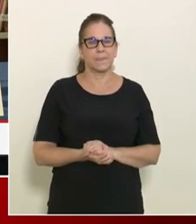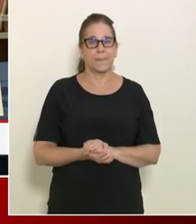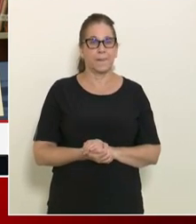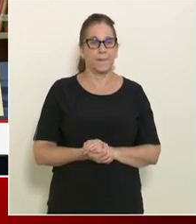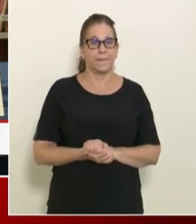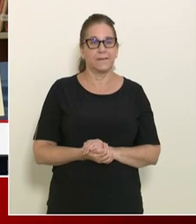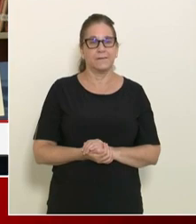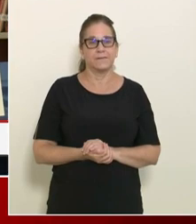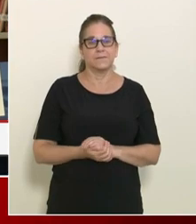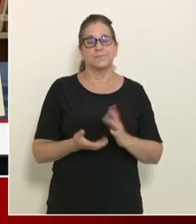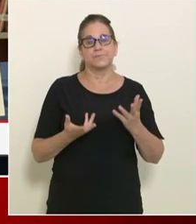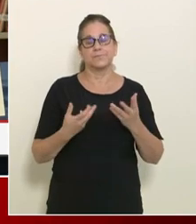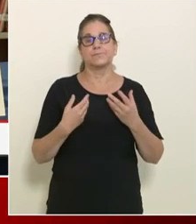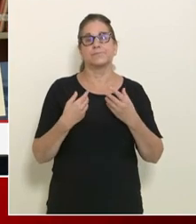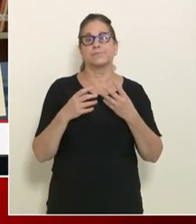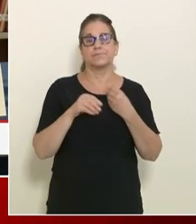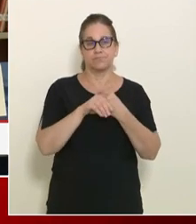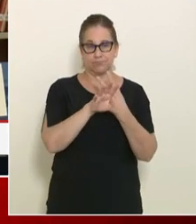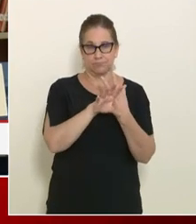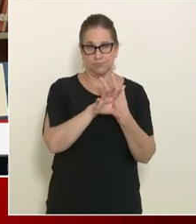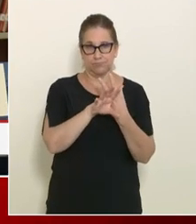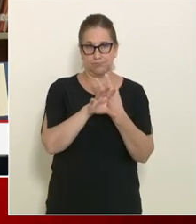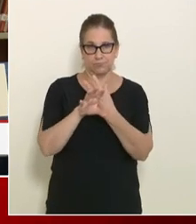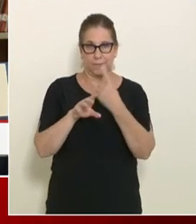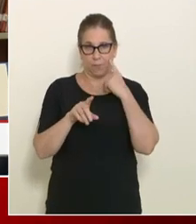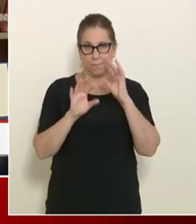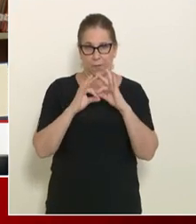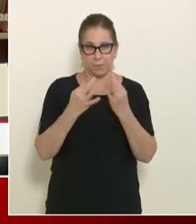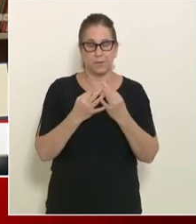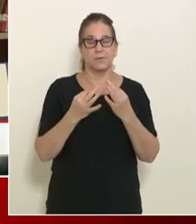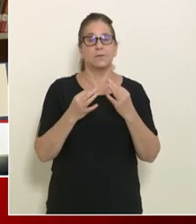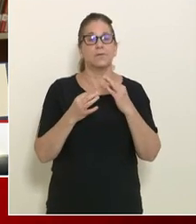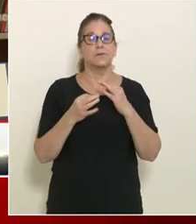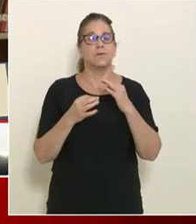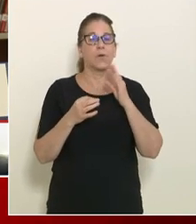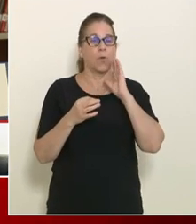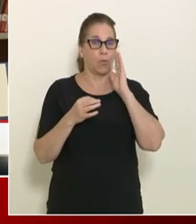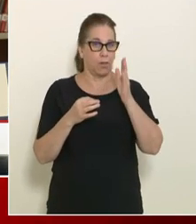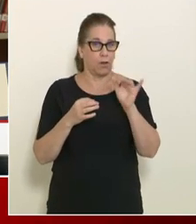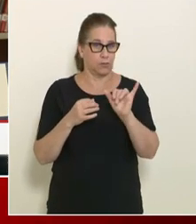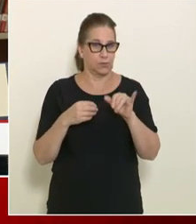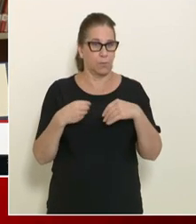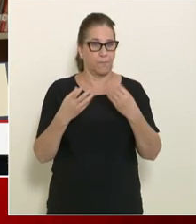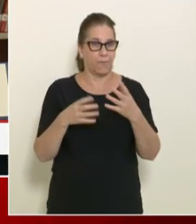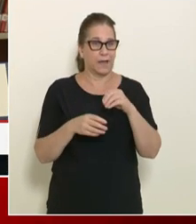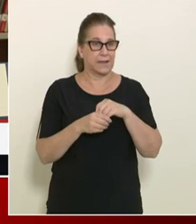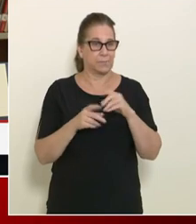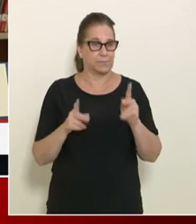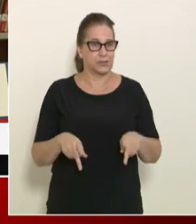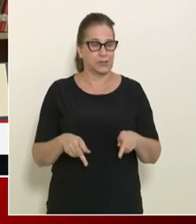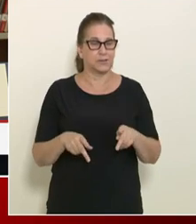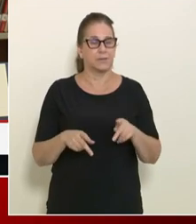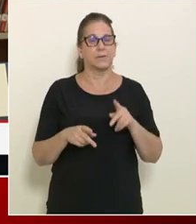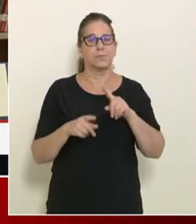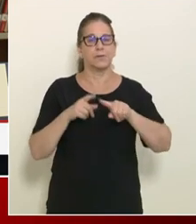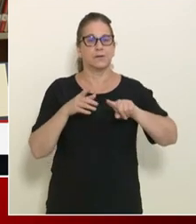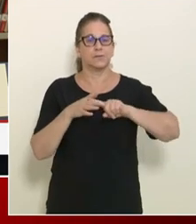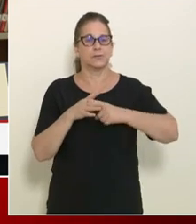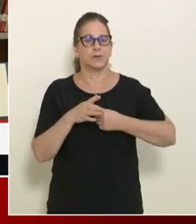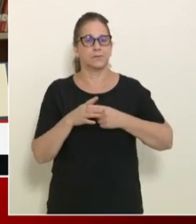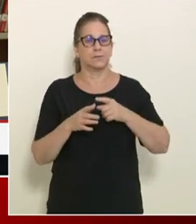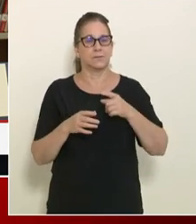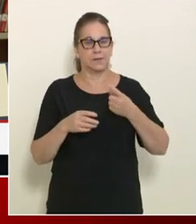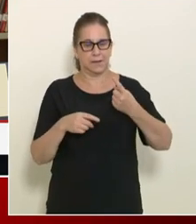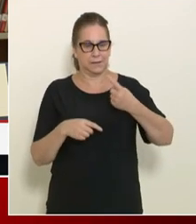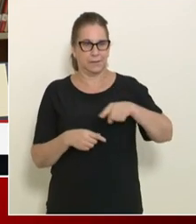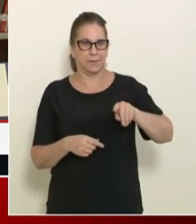will provide information to families accordingly. As we ramp up into the first day of school, a reminder to everyone that we